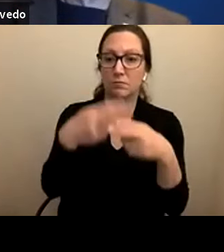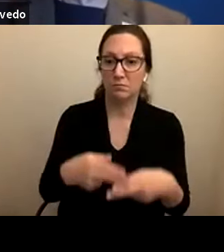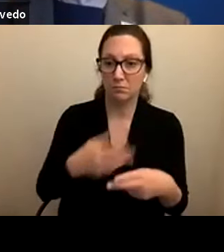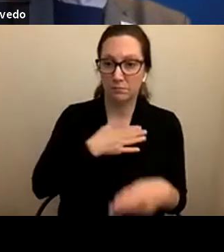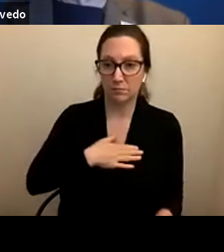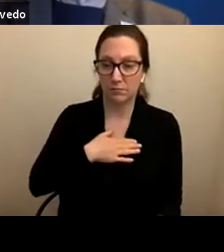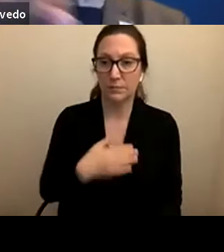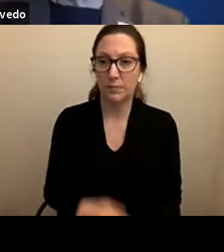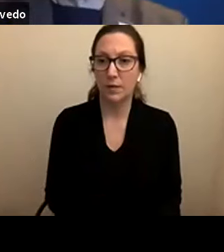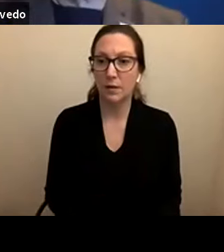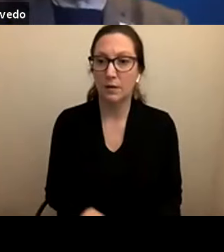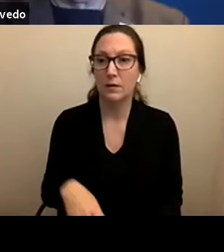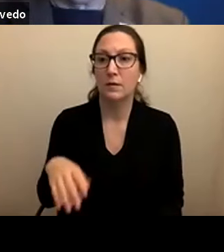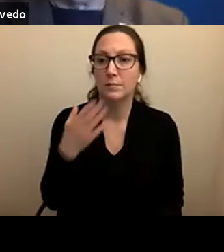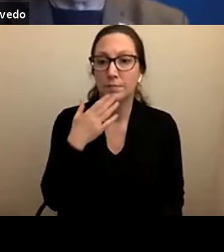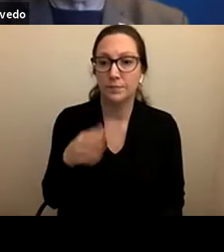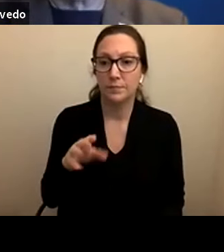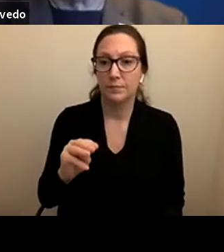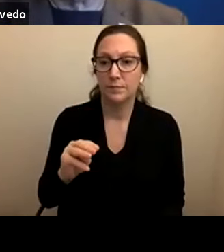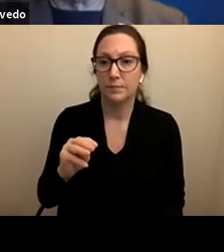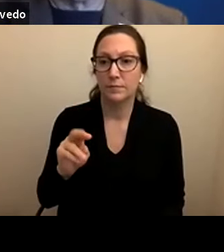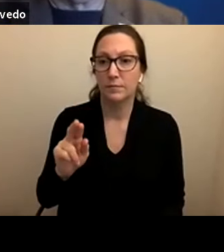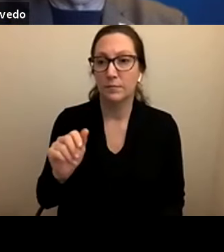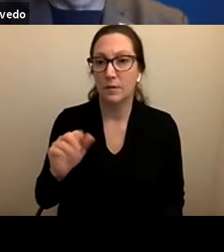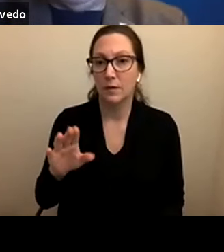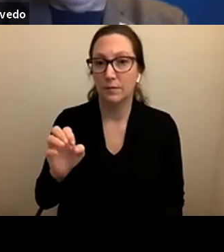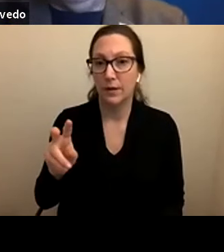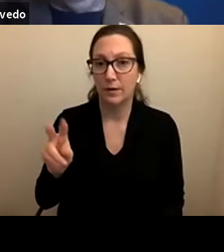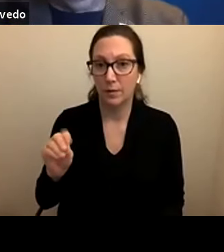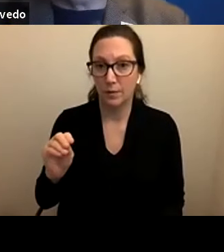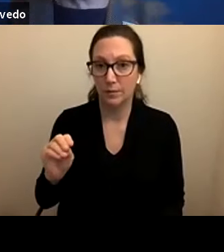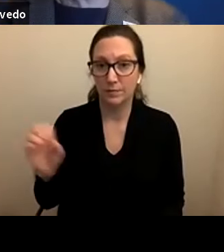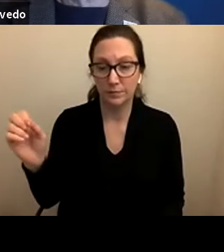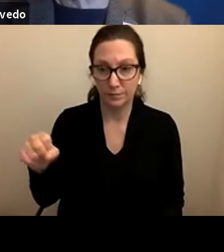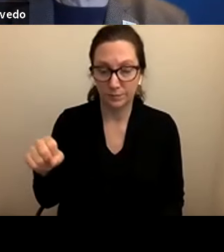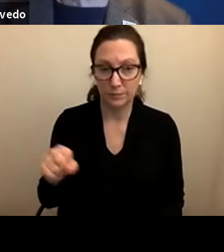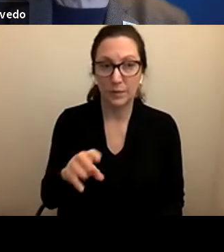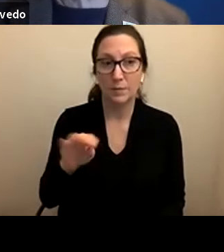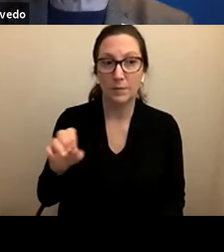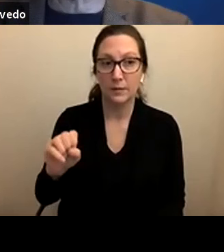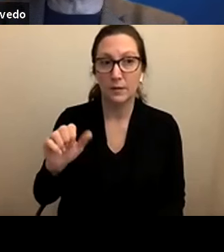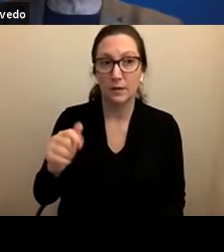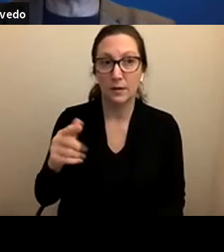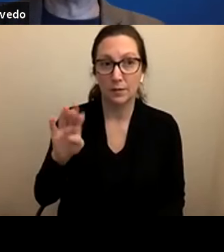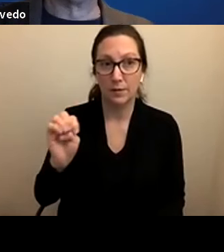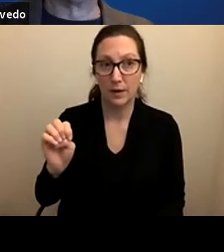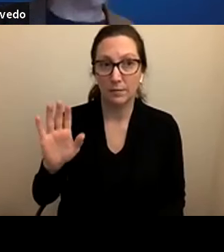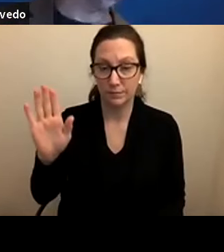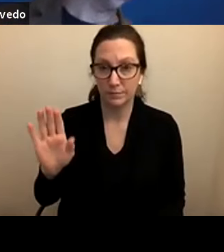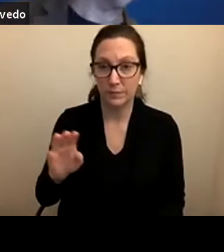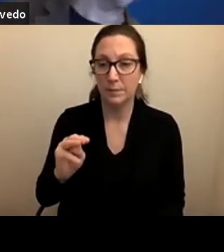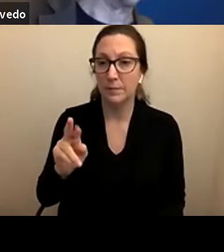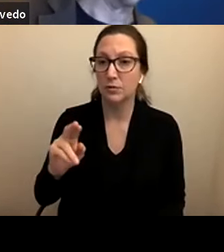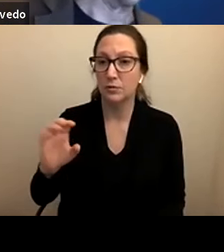call a roll? Thank you. Mr. Acevedo? Aye. Ms. Aguirre? Aye. Mr.